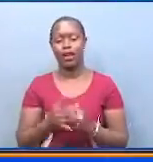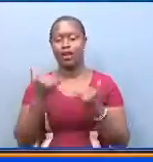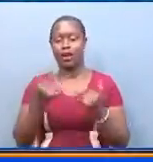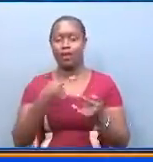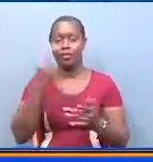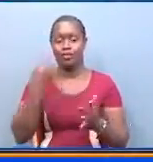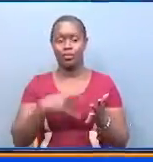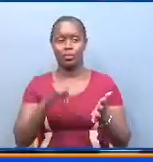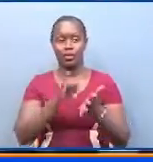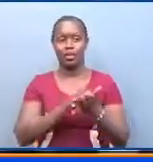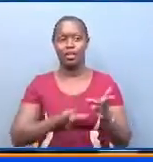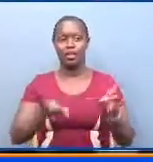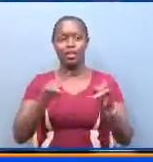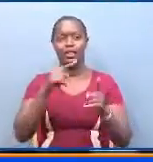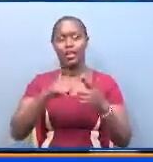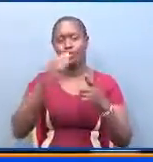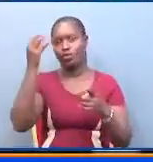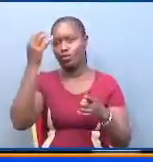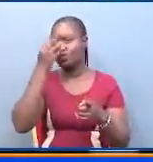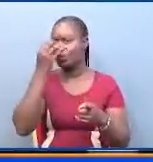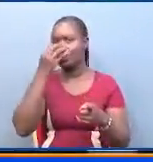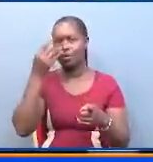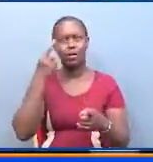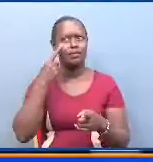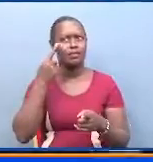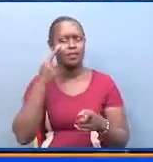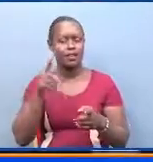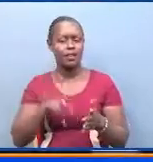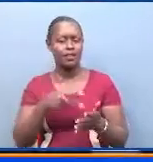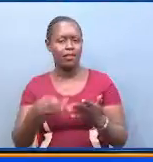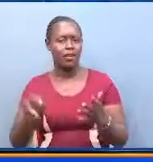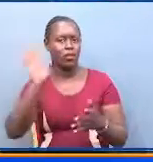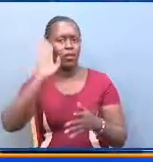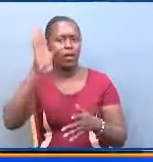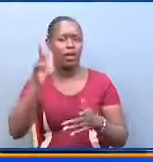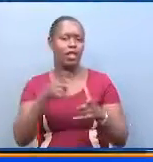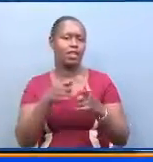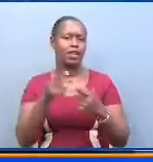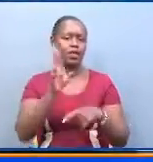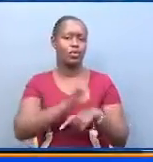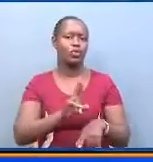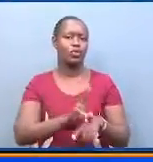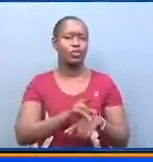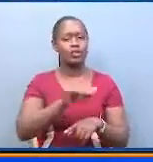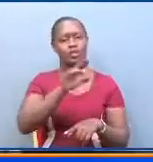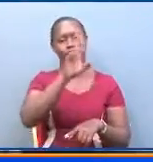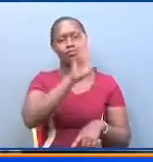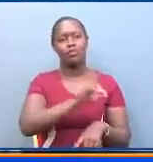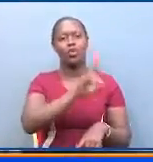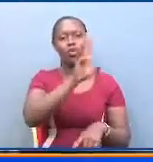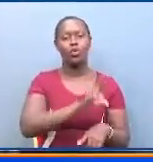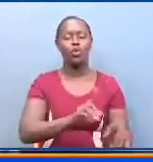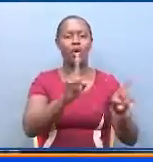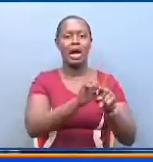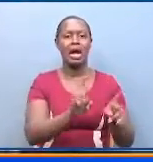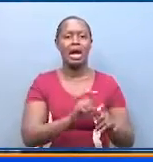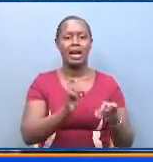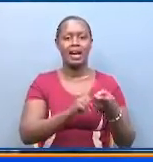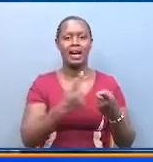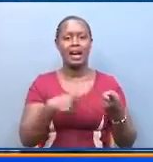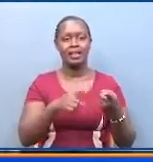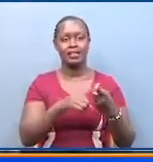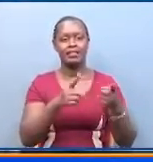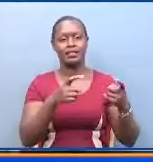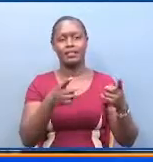saying Ruto has already sensed defeat and is using Kenyatta as a scapegoat. Uhuru sasa natembea tu anaaga.